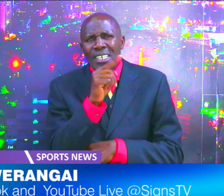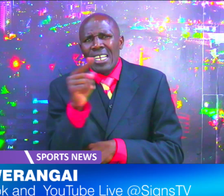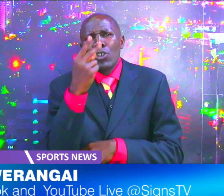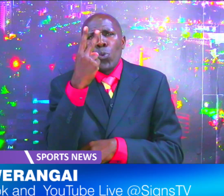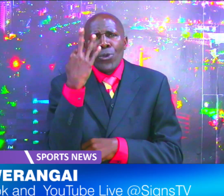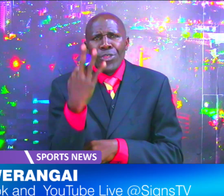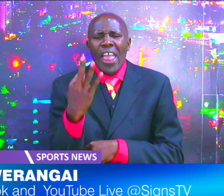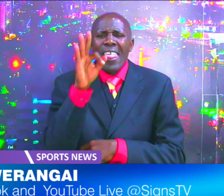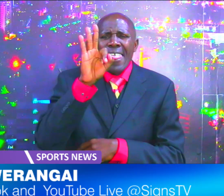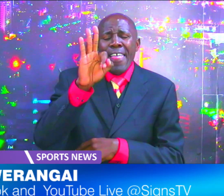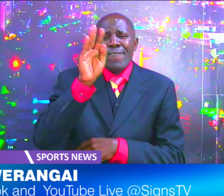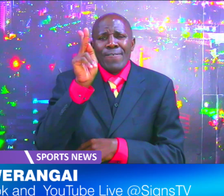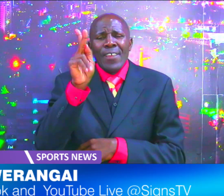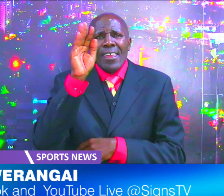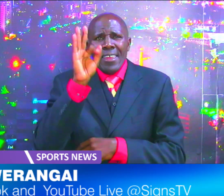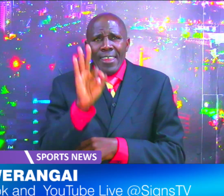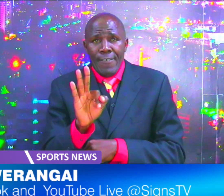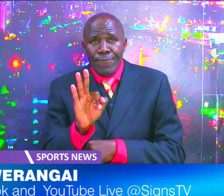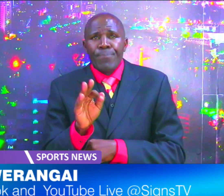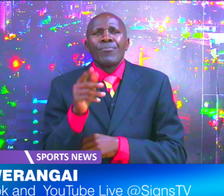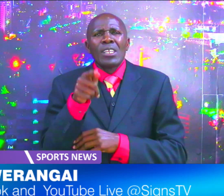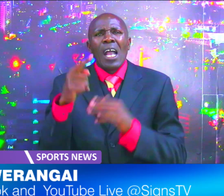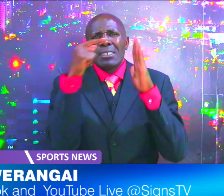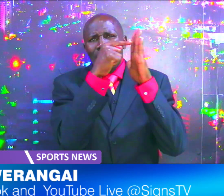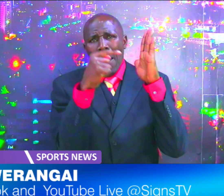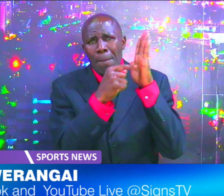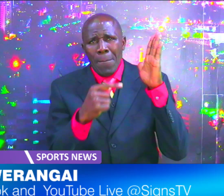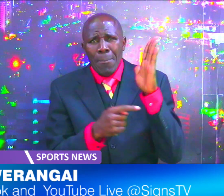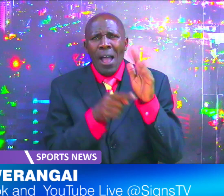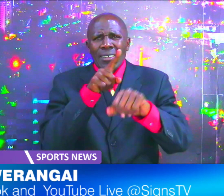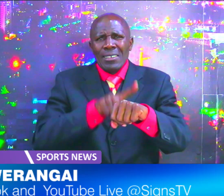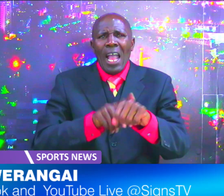FKF Premier League season opener on Sunday.